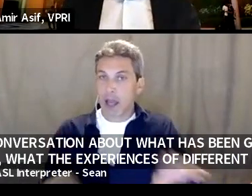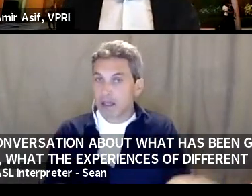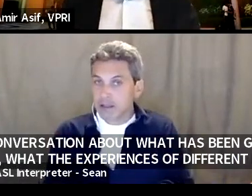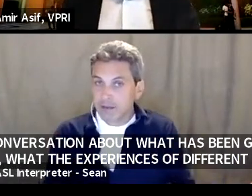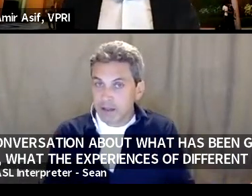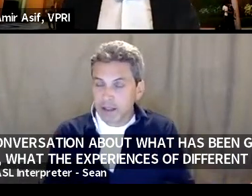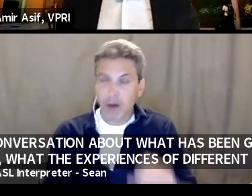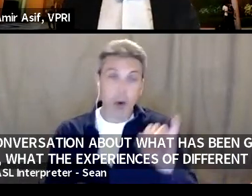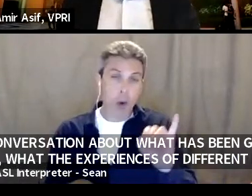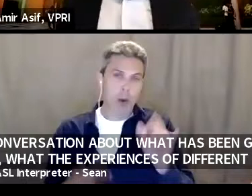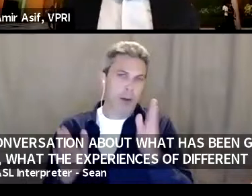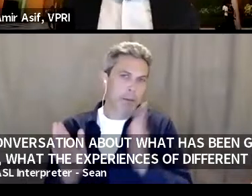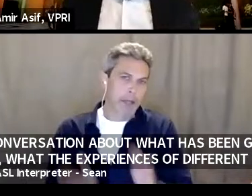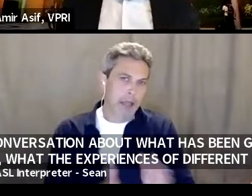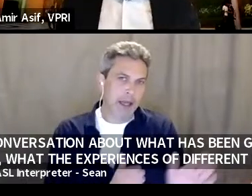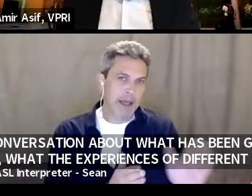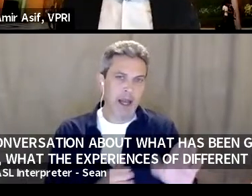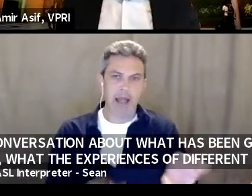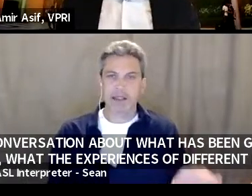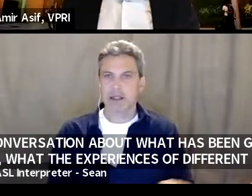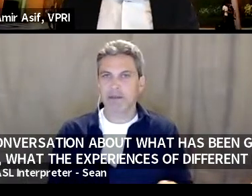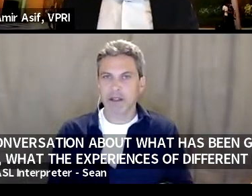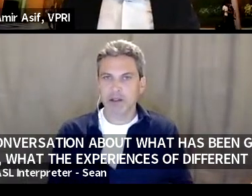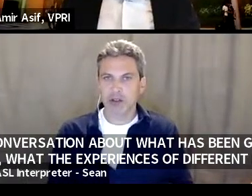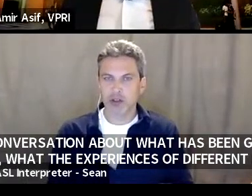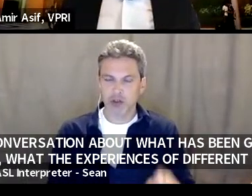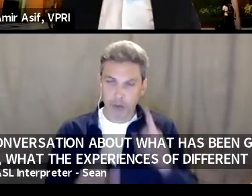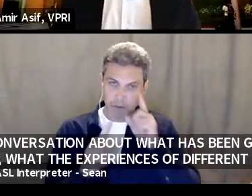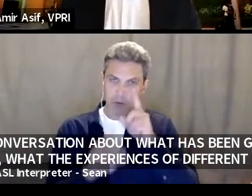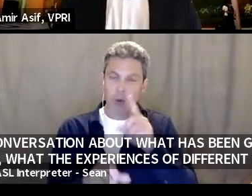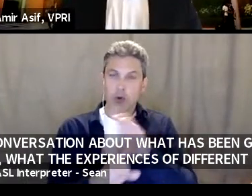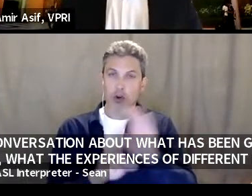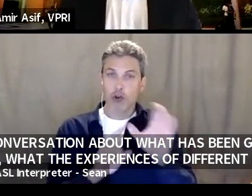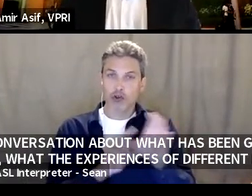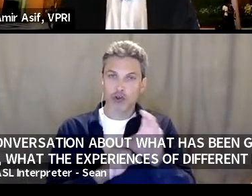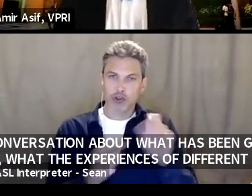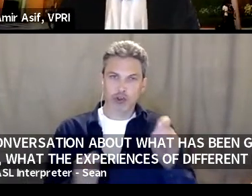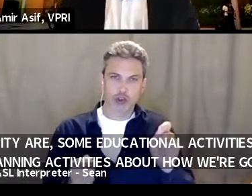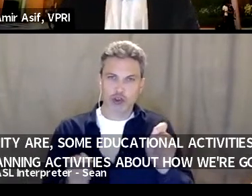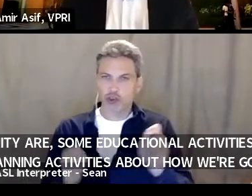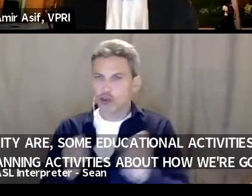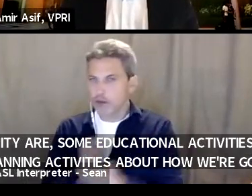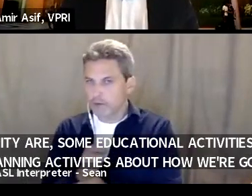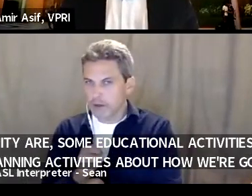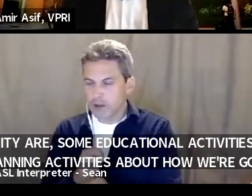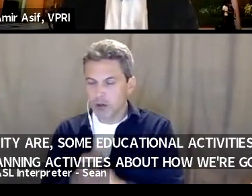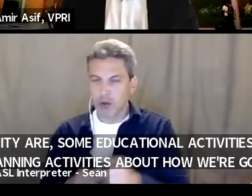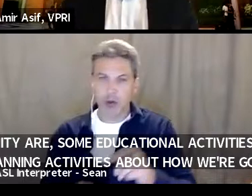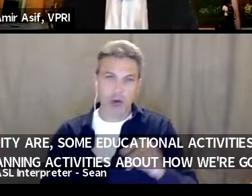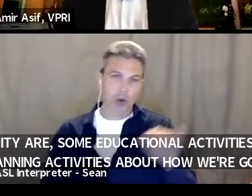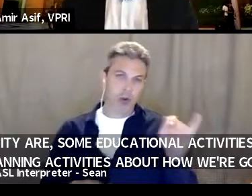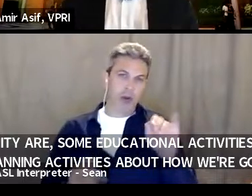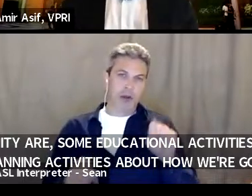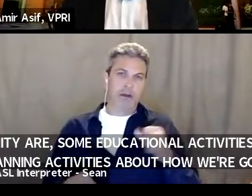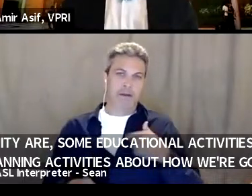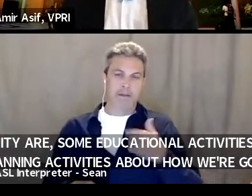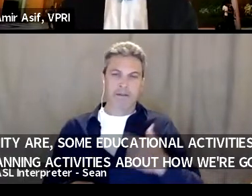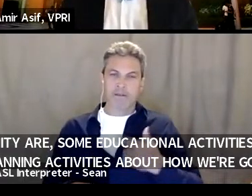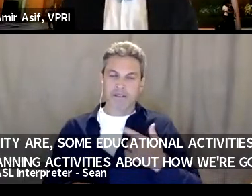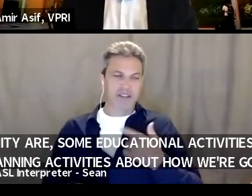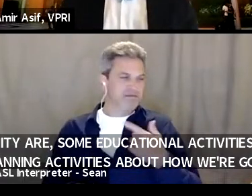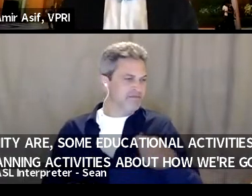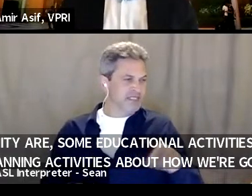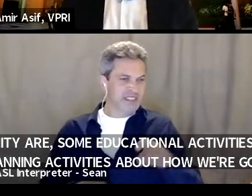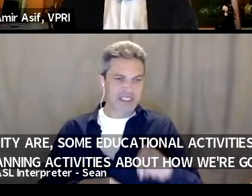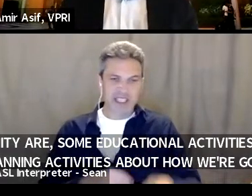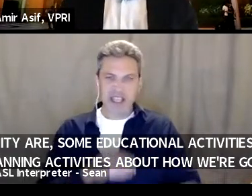planning activities about how we're going to shift the culture. They might also feel that they need some additional personnel. They need somebody